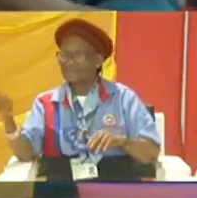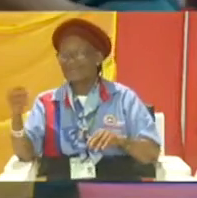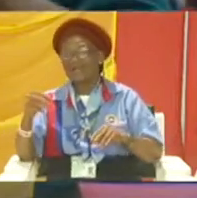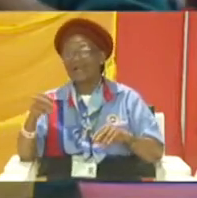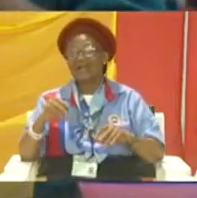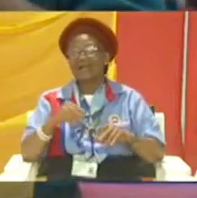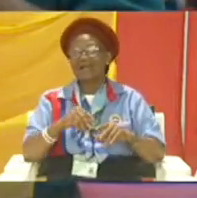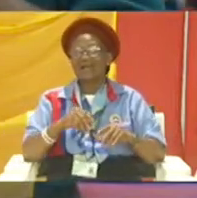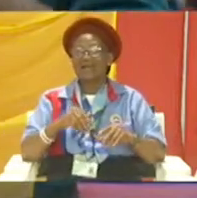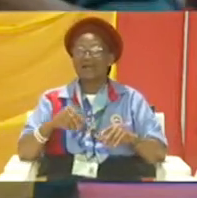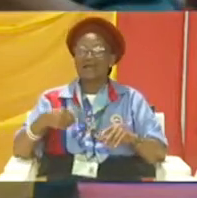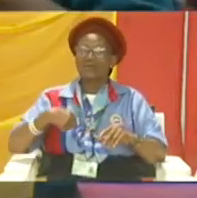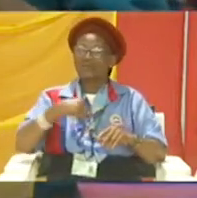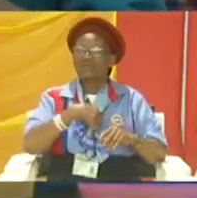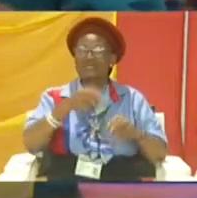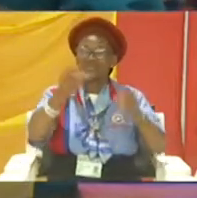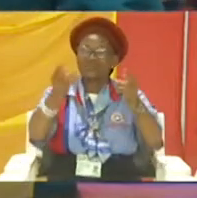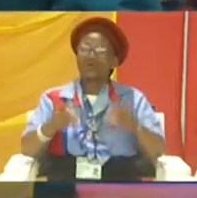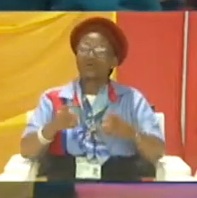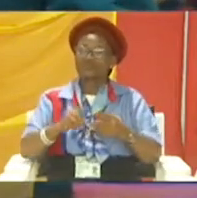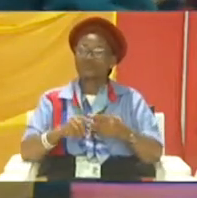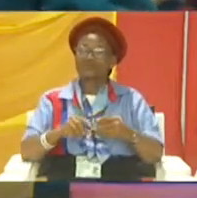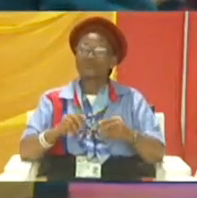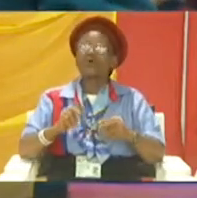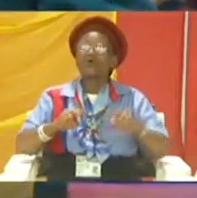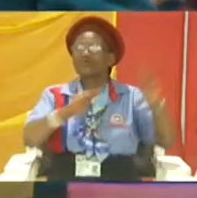We want to look at Jubilee material.